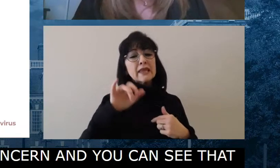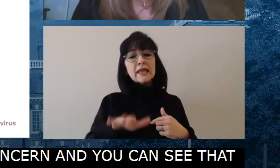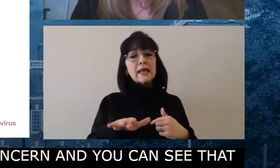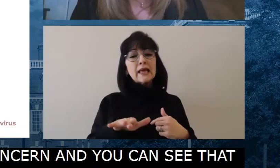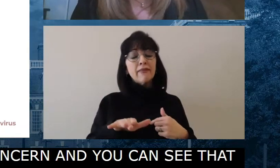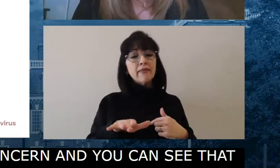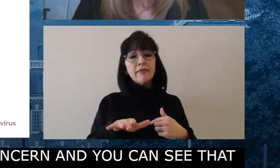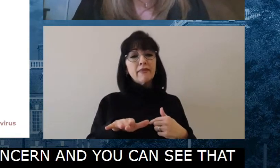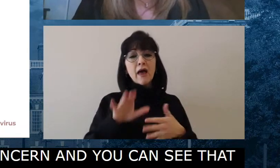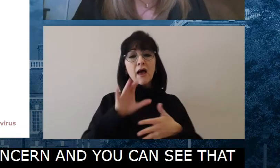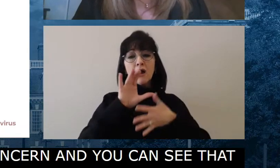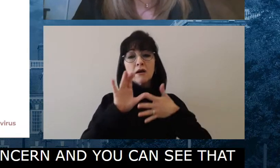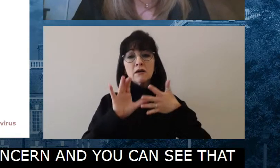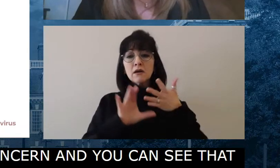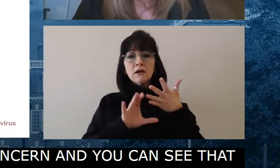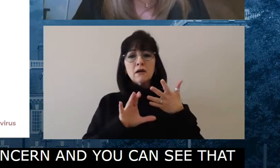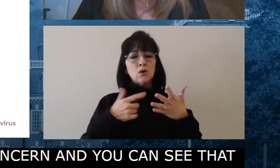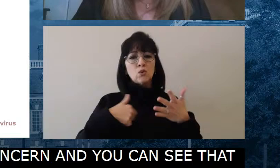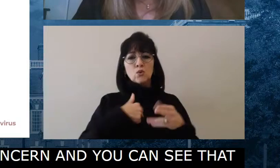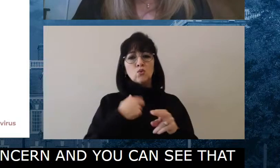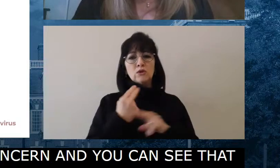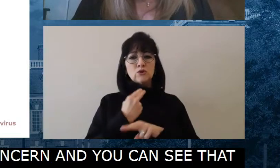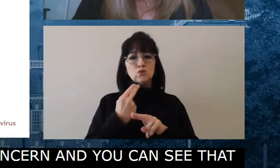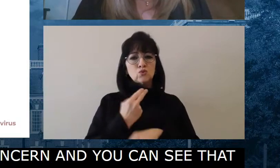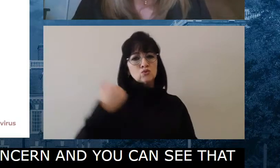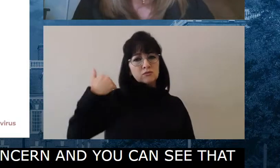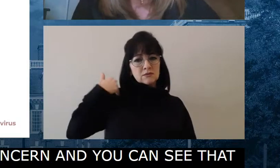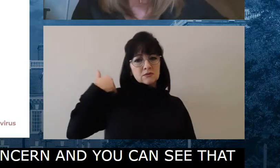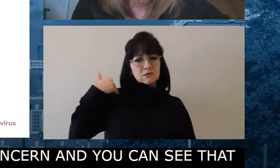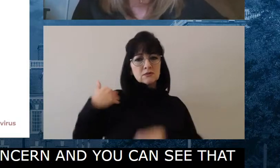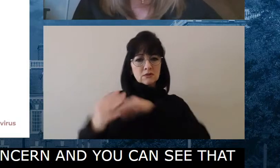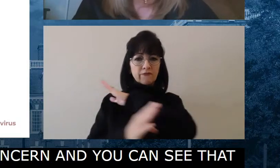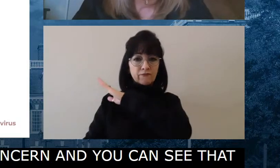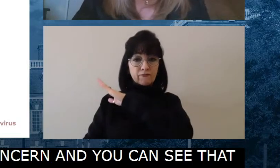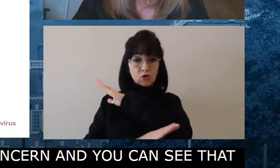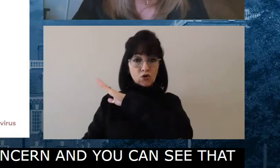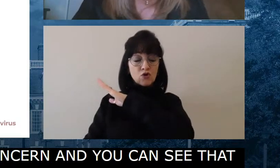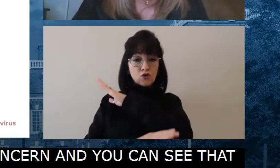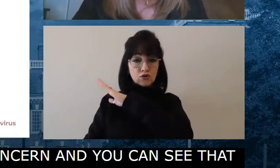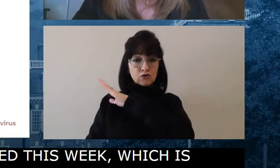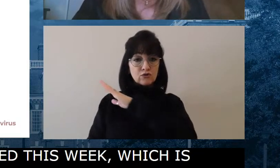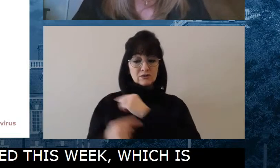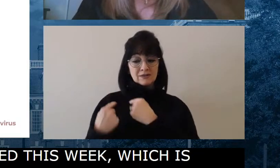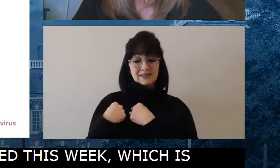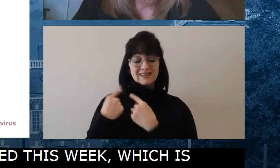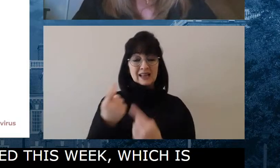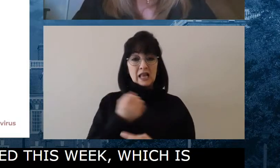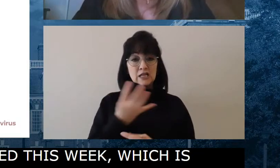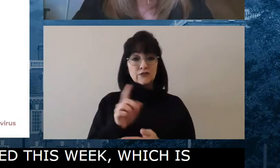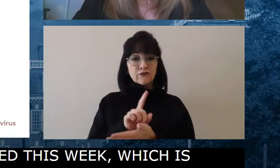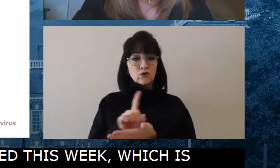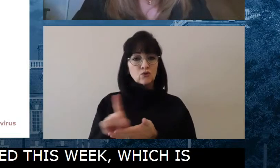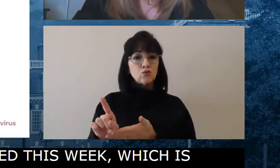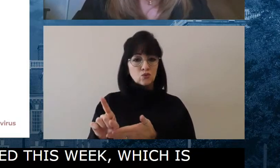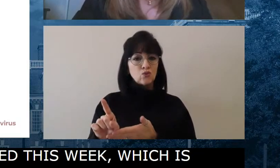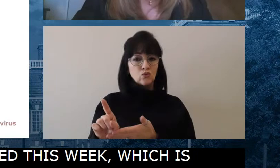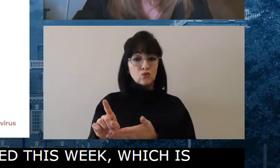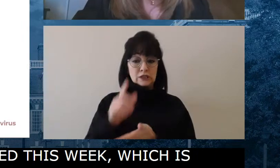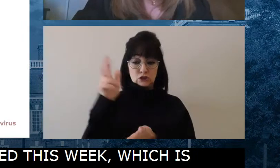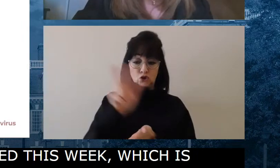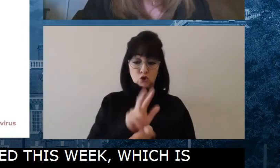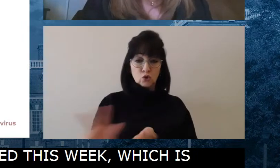to the criteria we used earlier in the fall. If we look back over the last few weeks, just 3 weeks